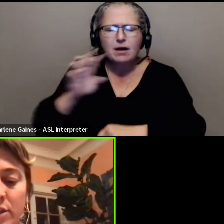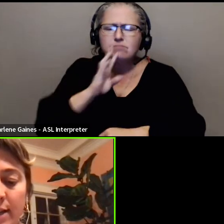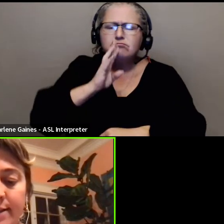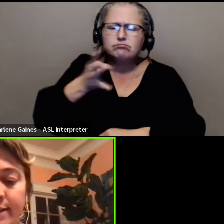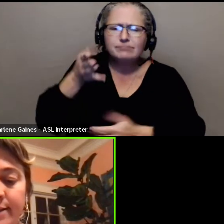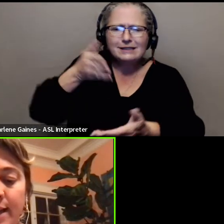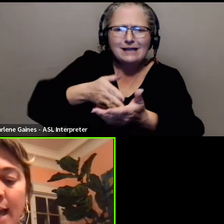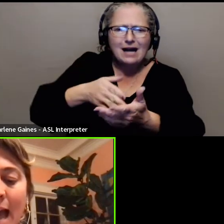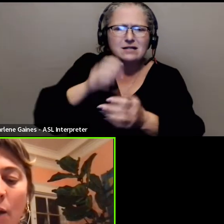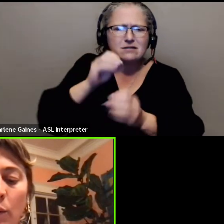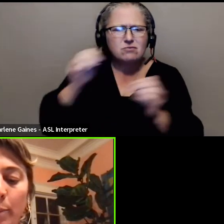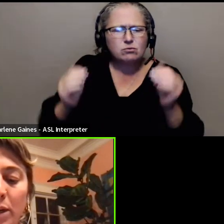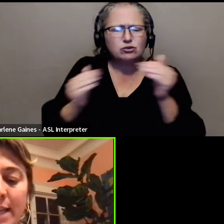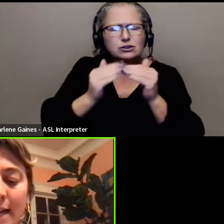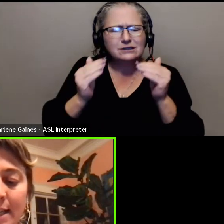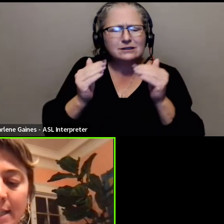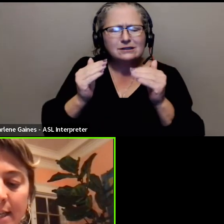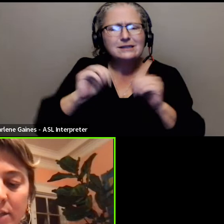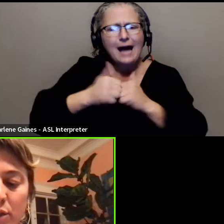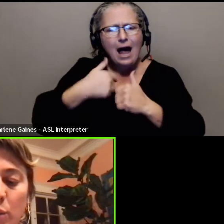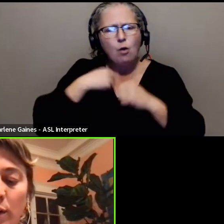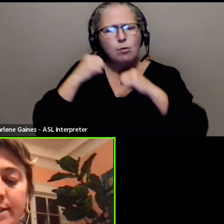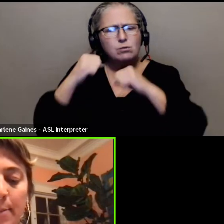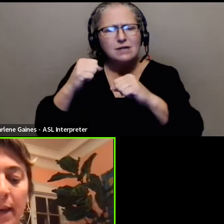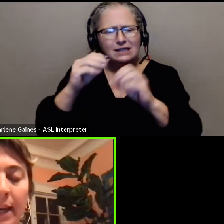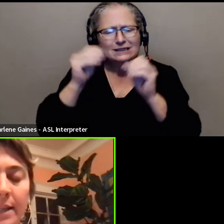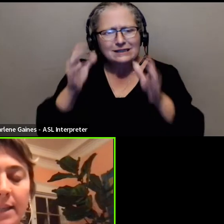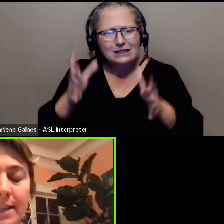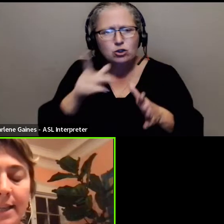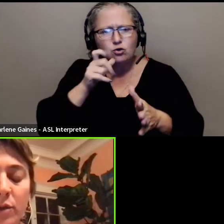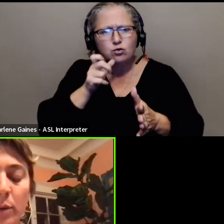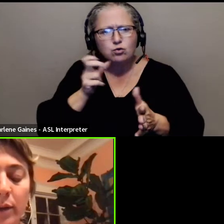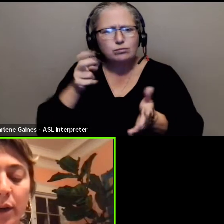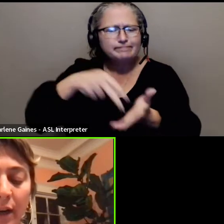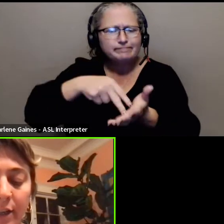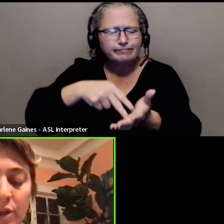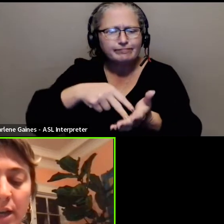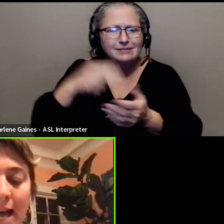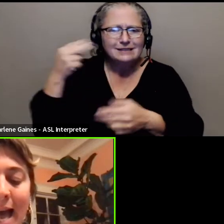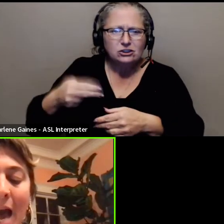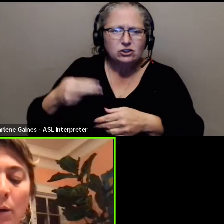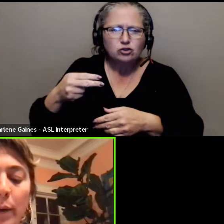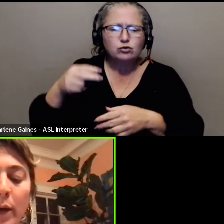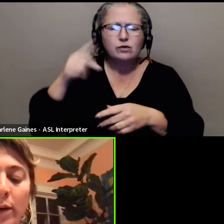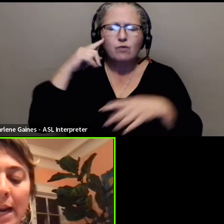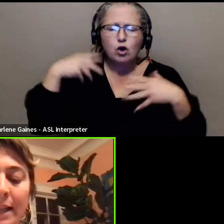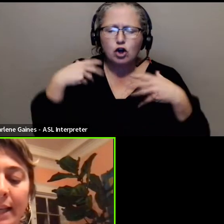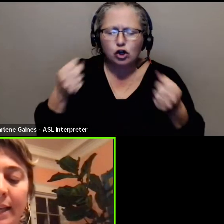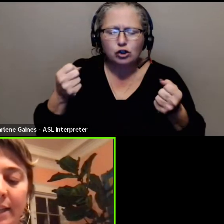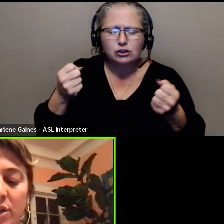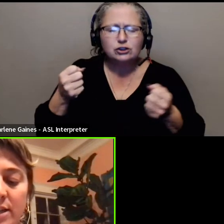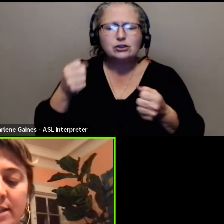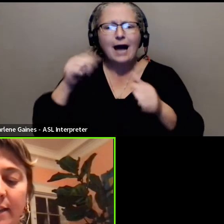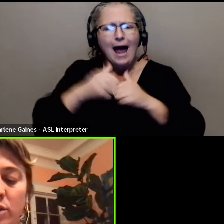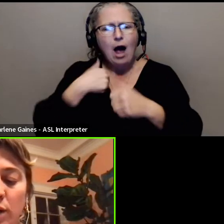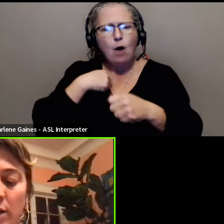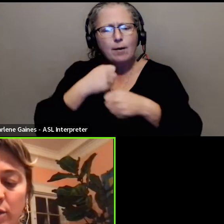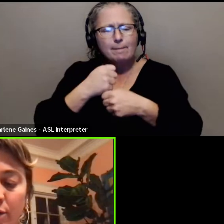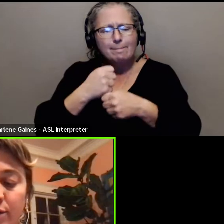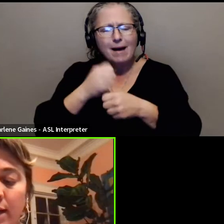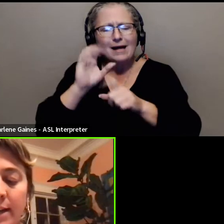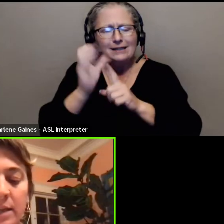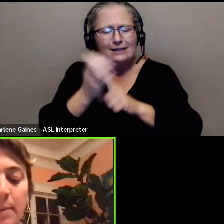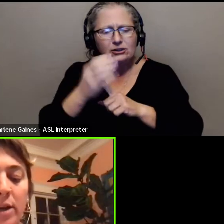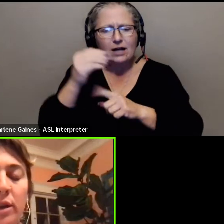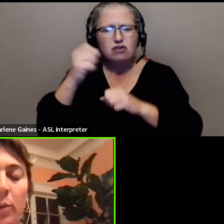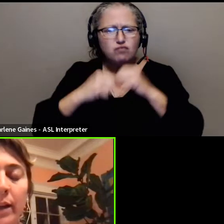against injustice? How are we protecting teachers who are stepping into this history with courage? How are we creating the conditions and the